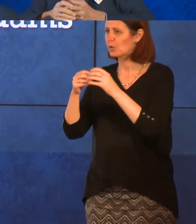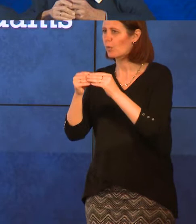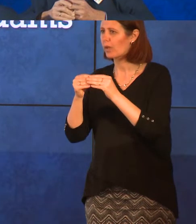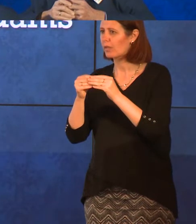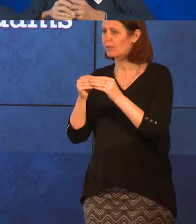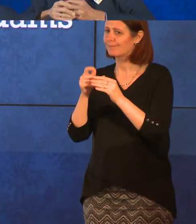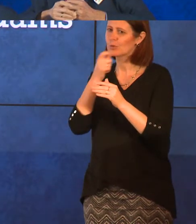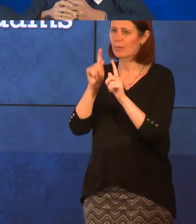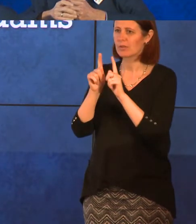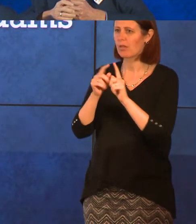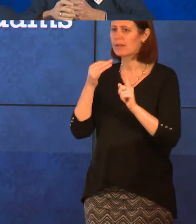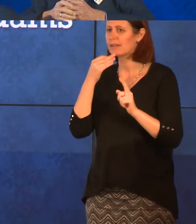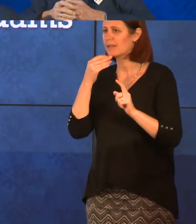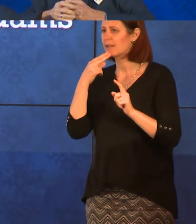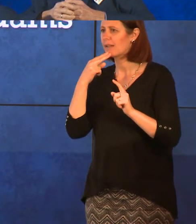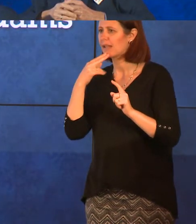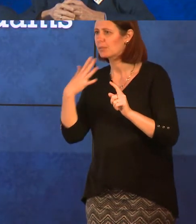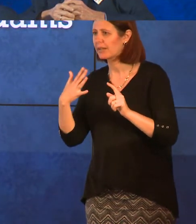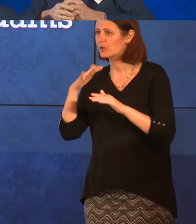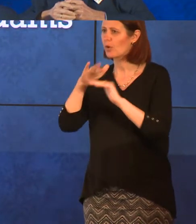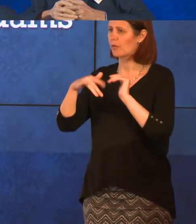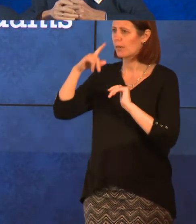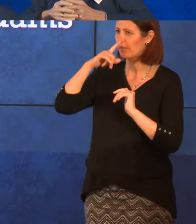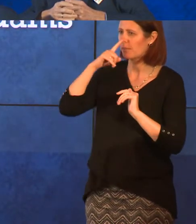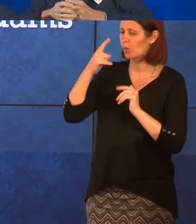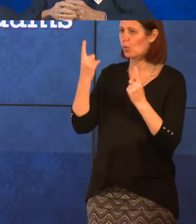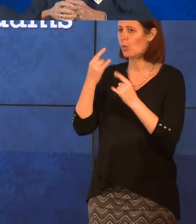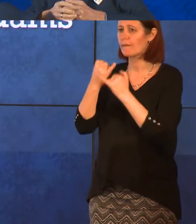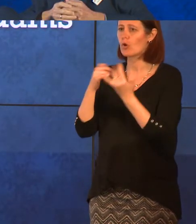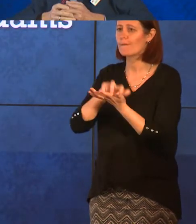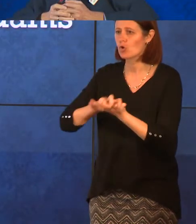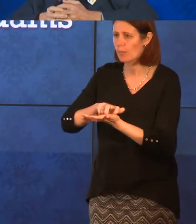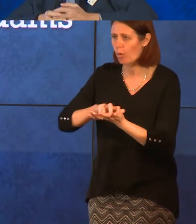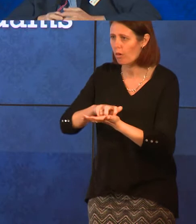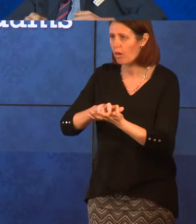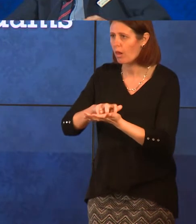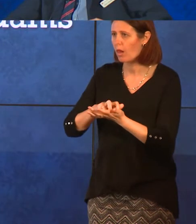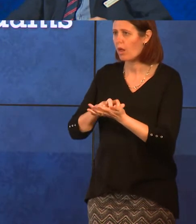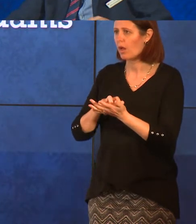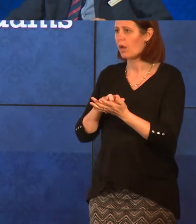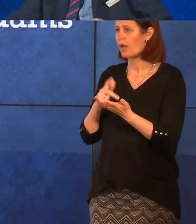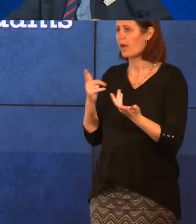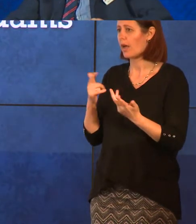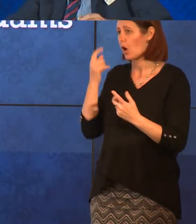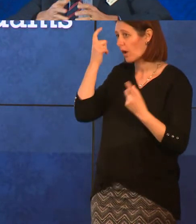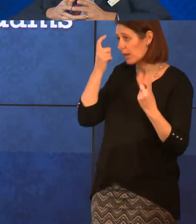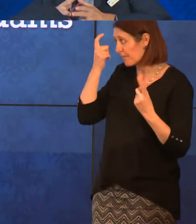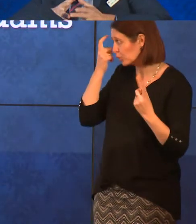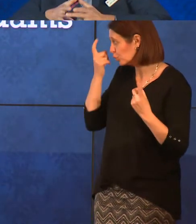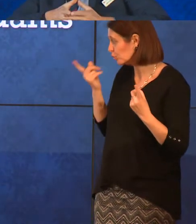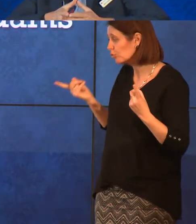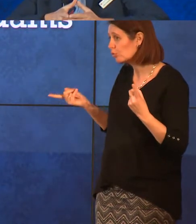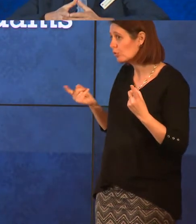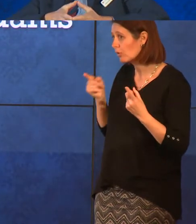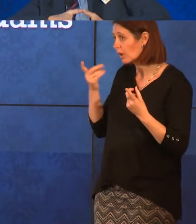like exploitation of people who are, you know, very vulnerable. And John, I imagine that's something